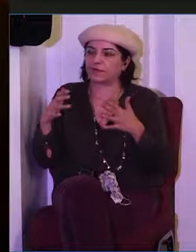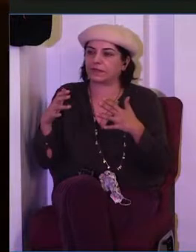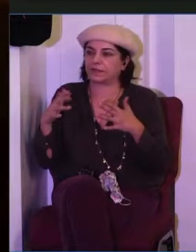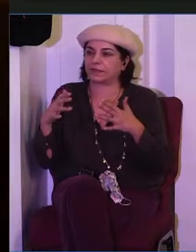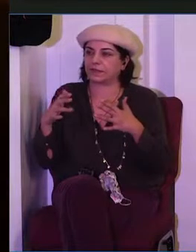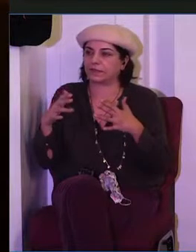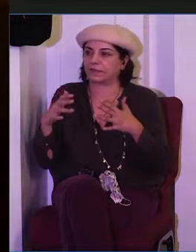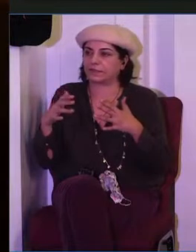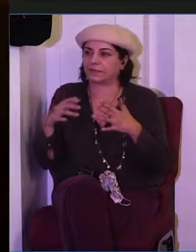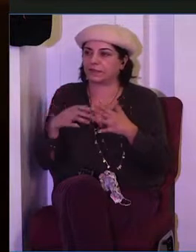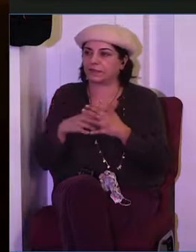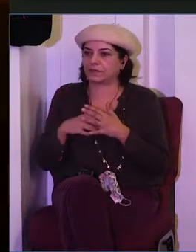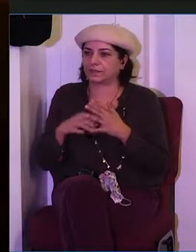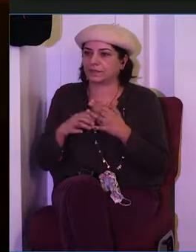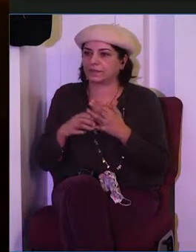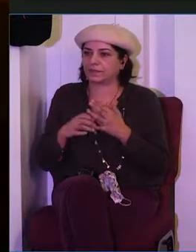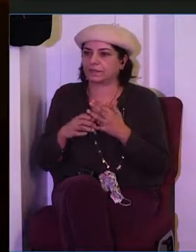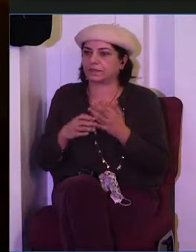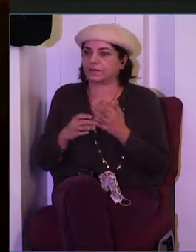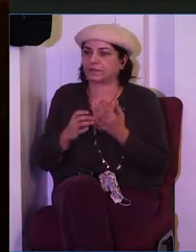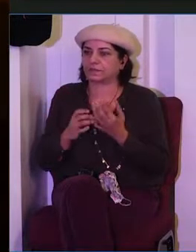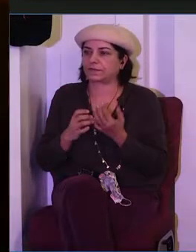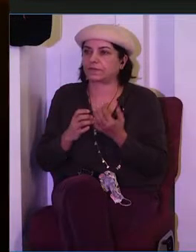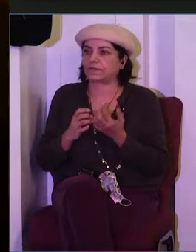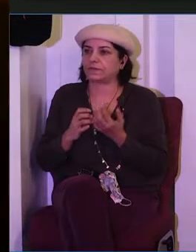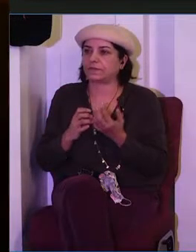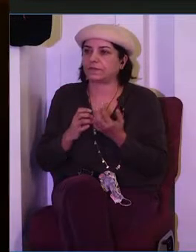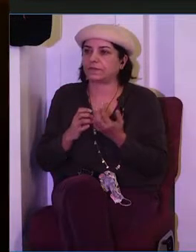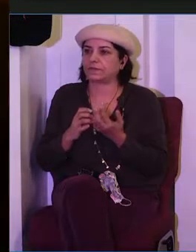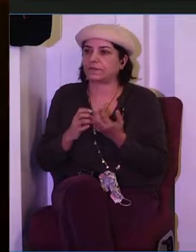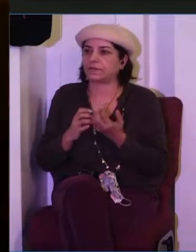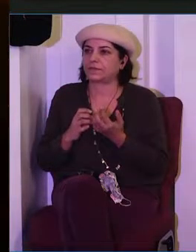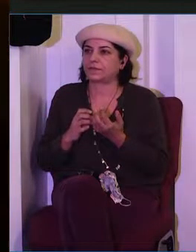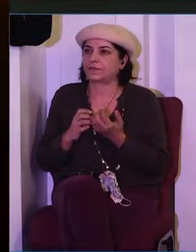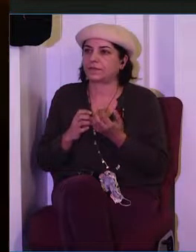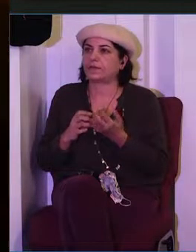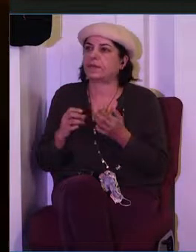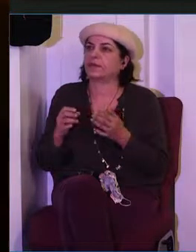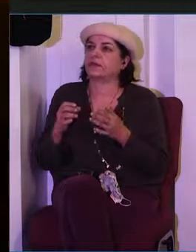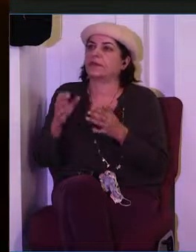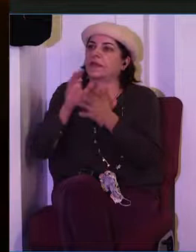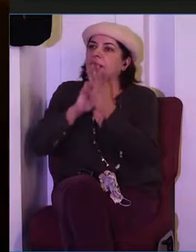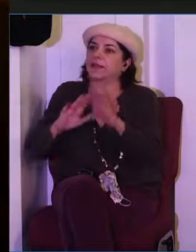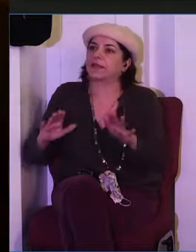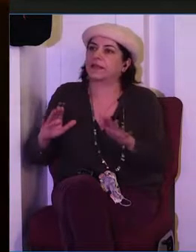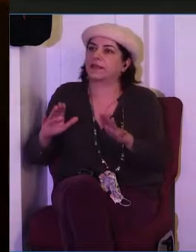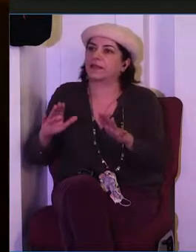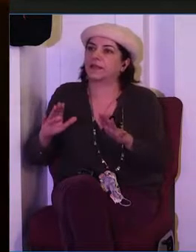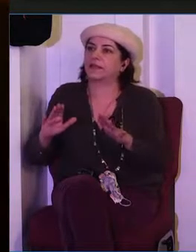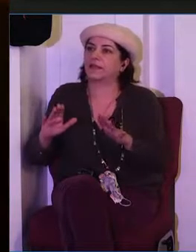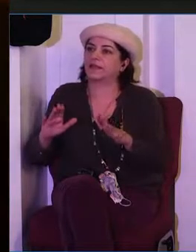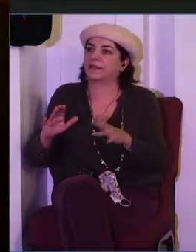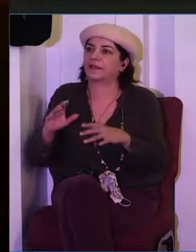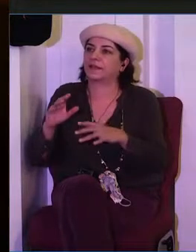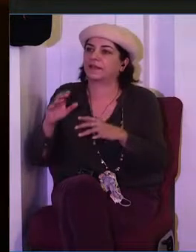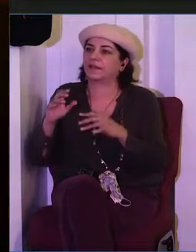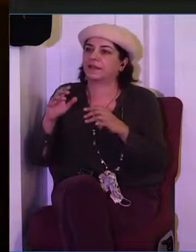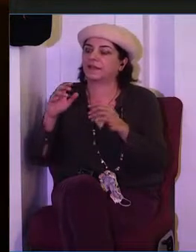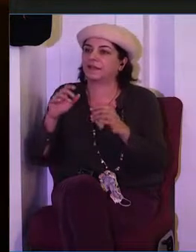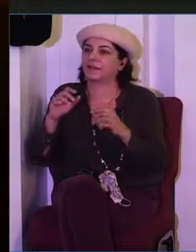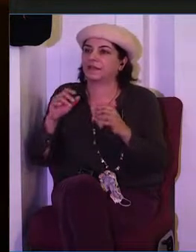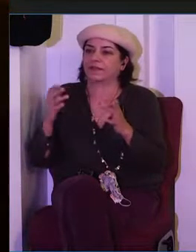the by phone prayer on or watch through. And petition with thanksgiving, continue to make your